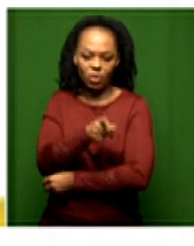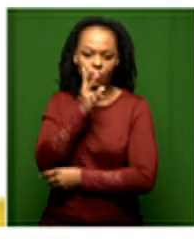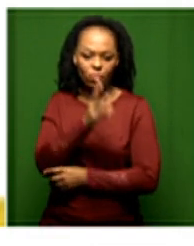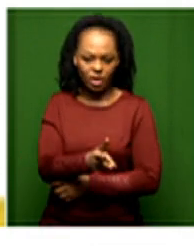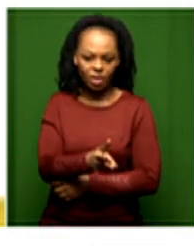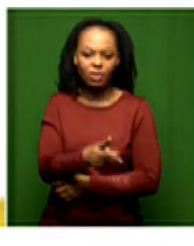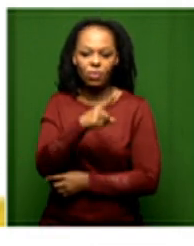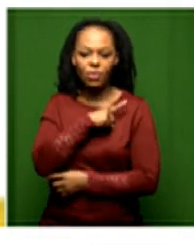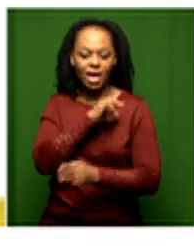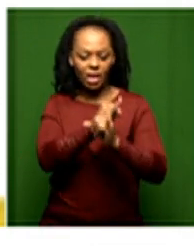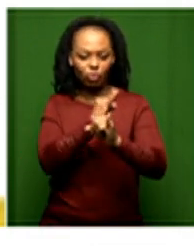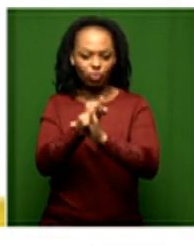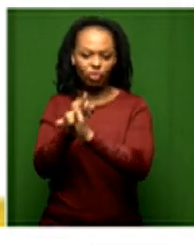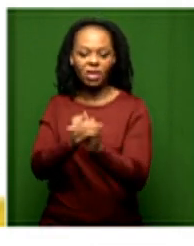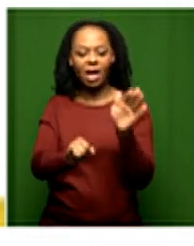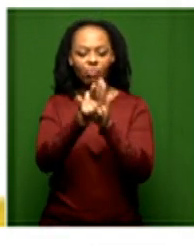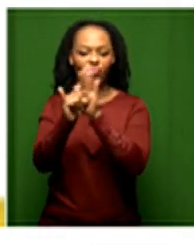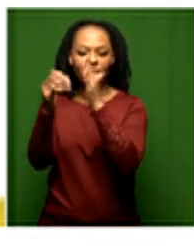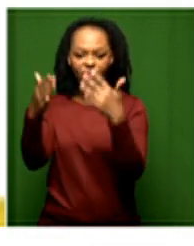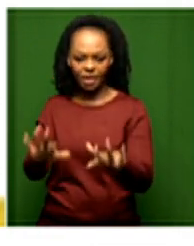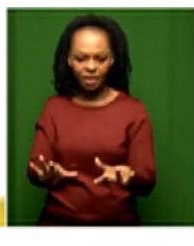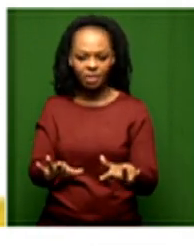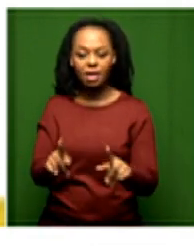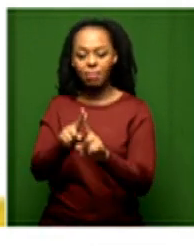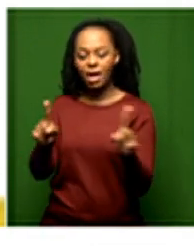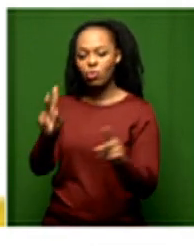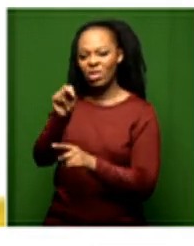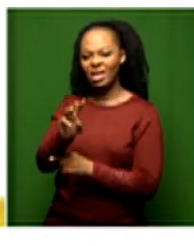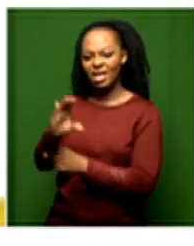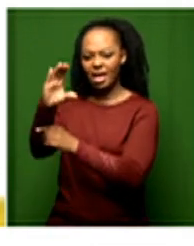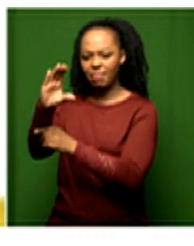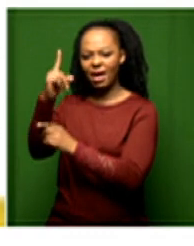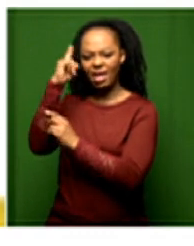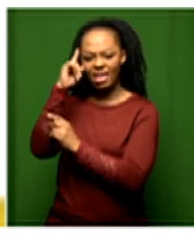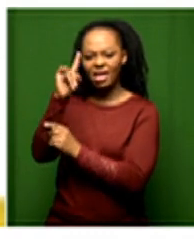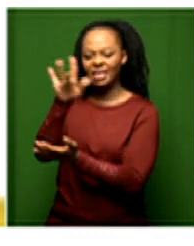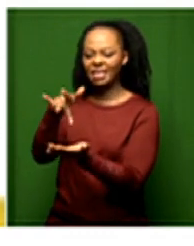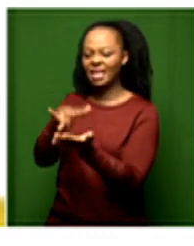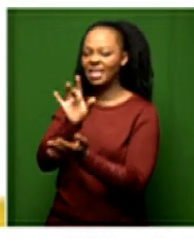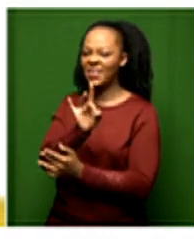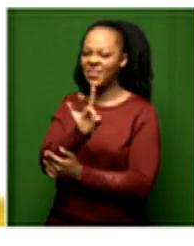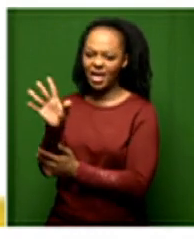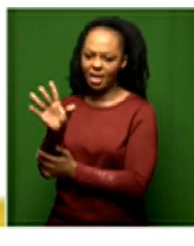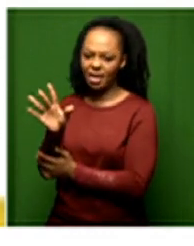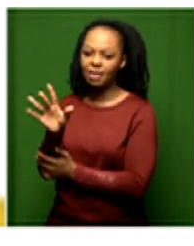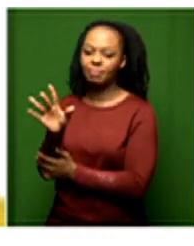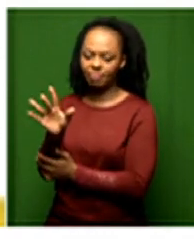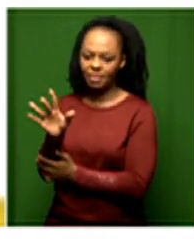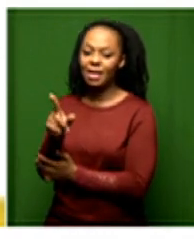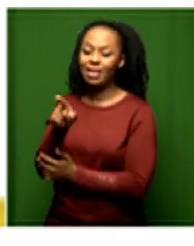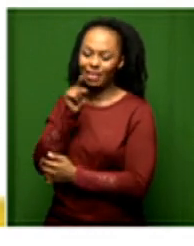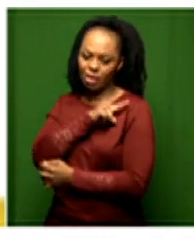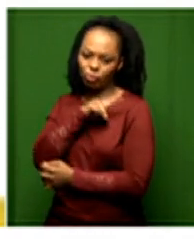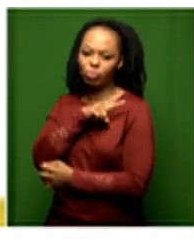in those areas. It's just that in the Northern Cape, I think there's only one. So those are the reasons